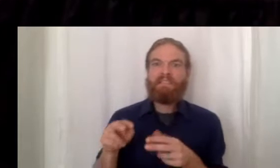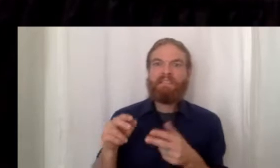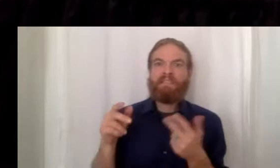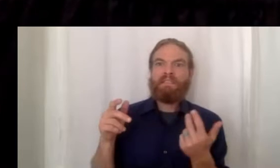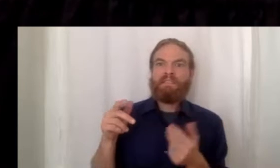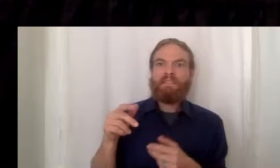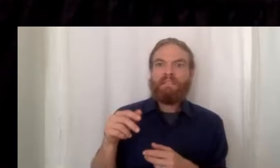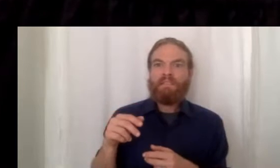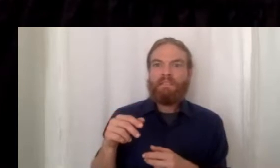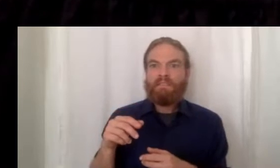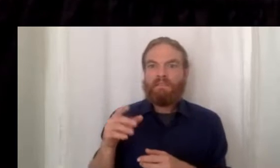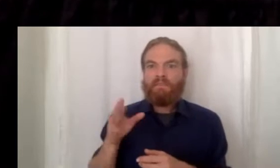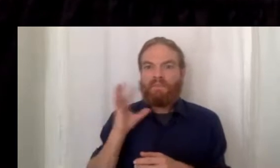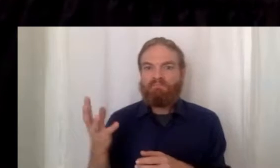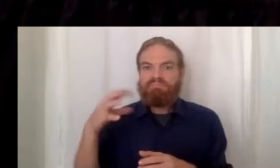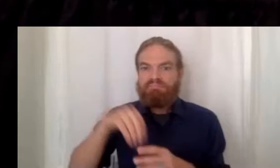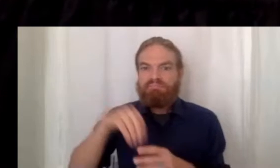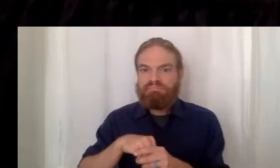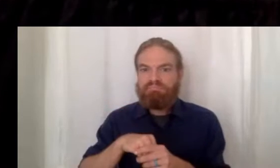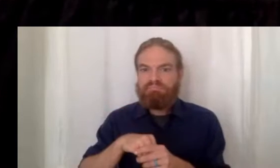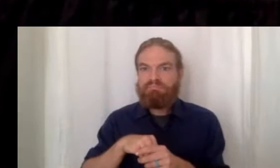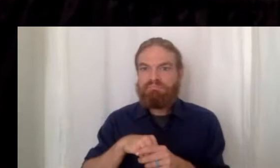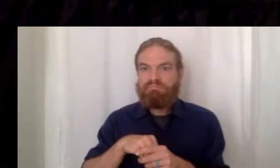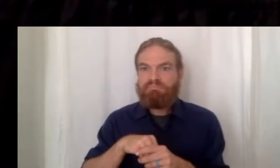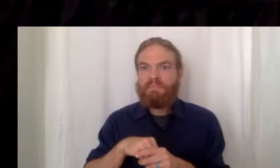has reviewed it well. So it's reviewed